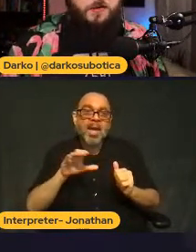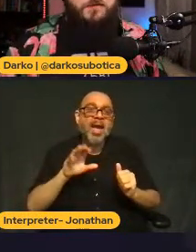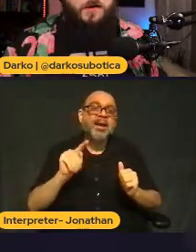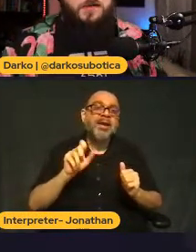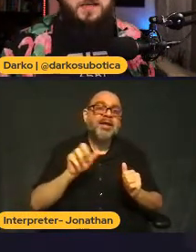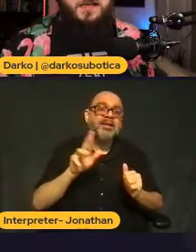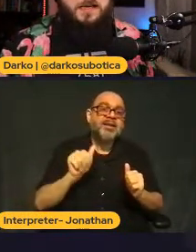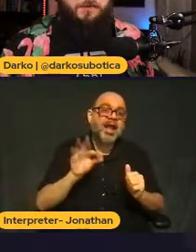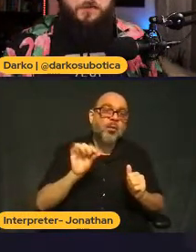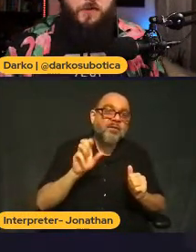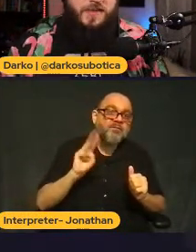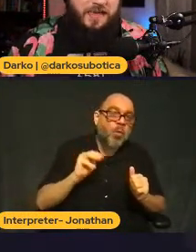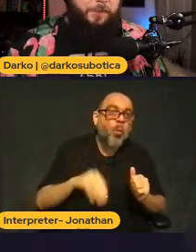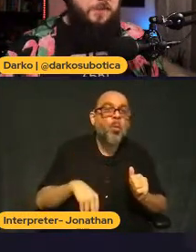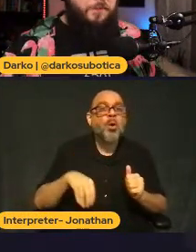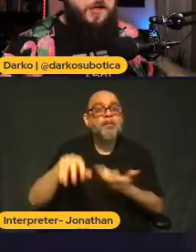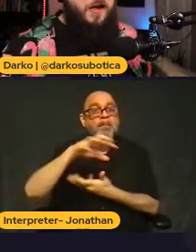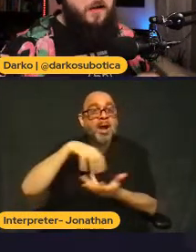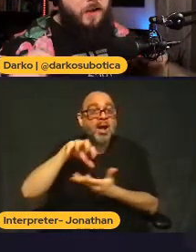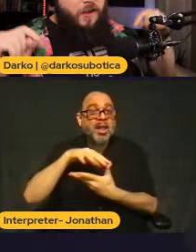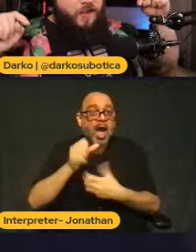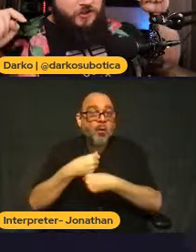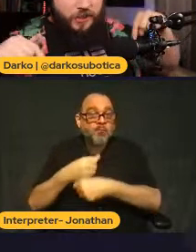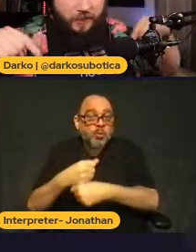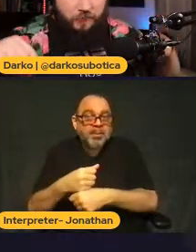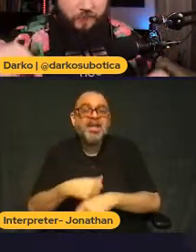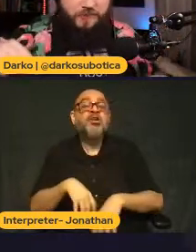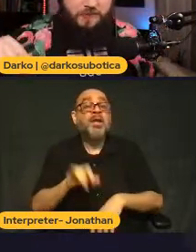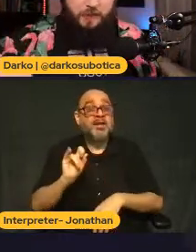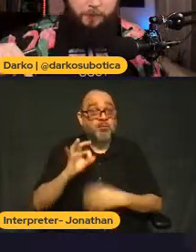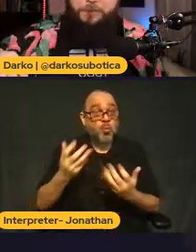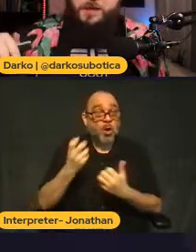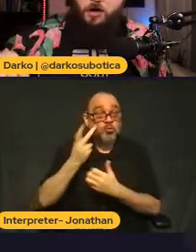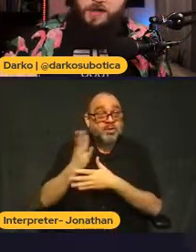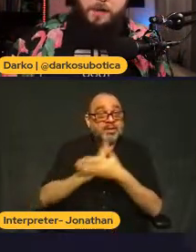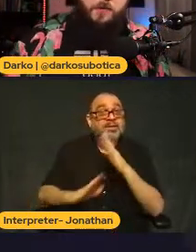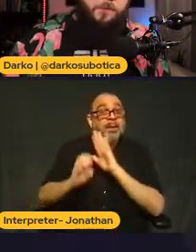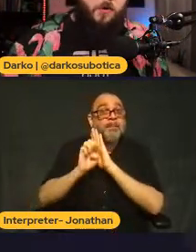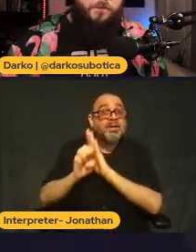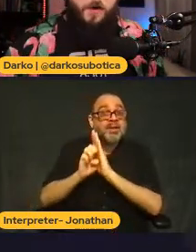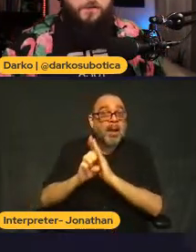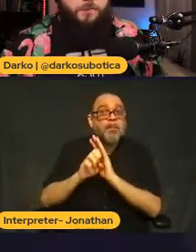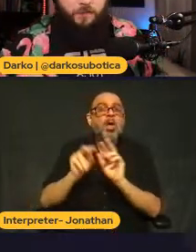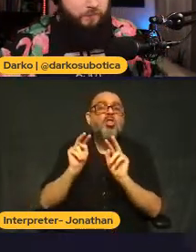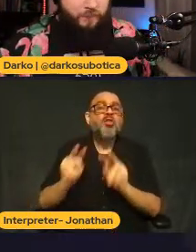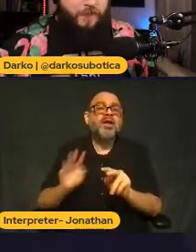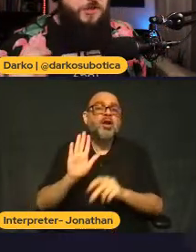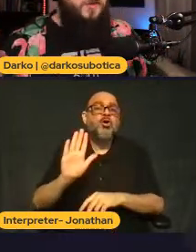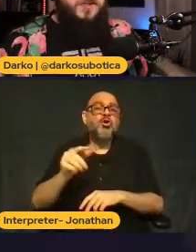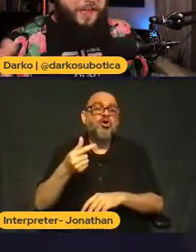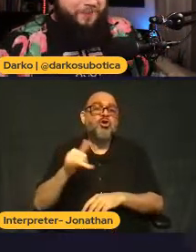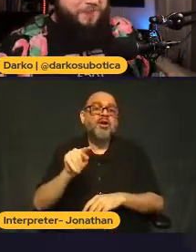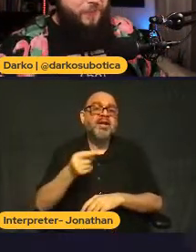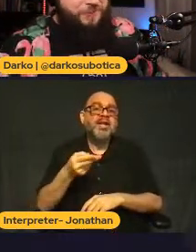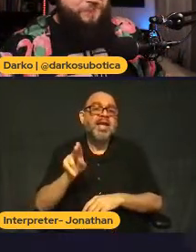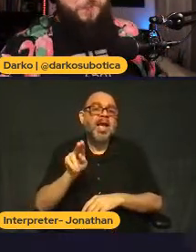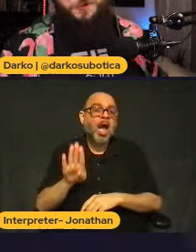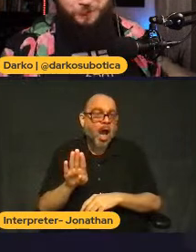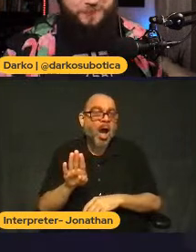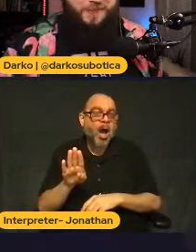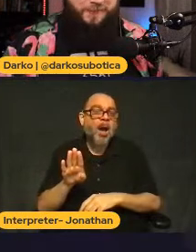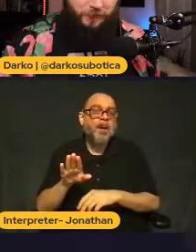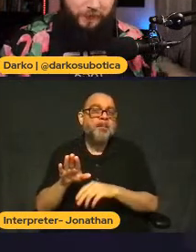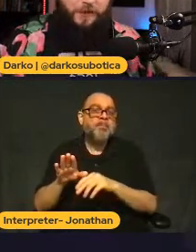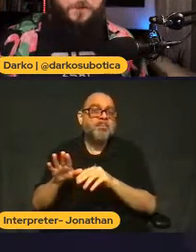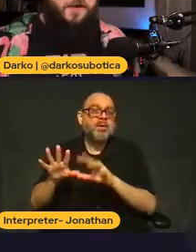same thing. So if you want to see a couple of great examples from Jenna, check out this her GitHub repo. She was a lot of inspiration for me